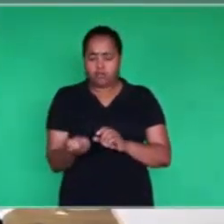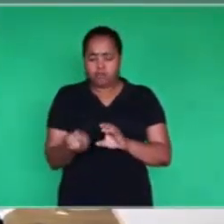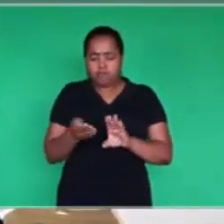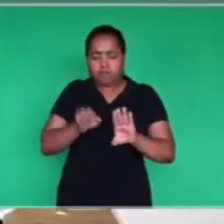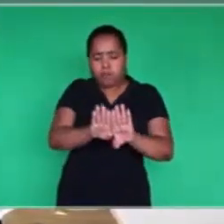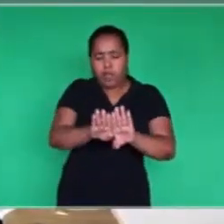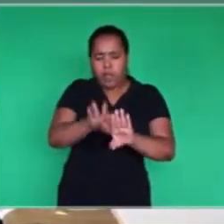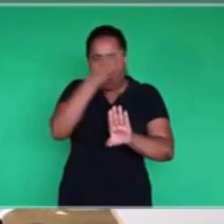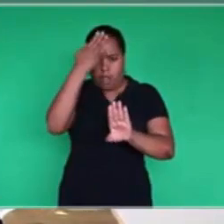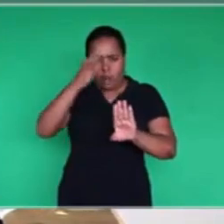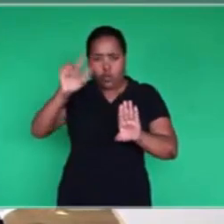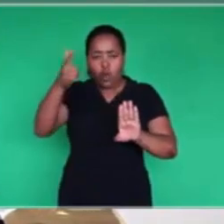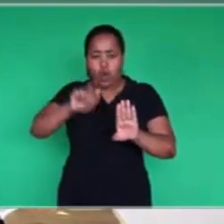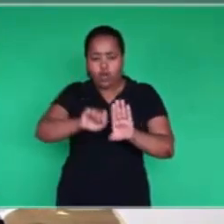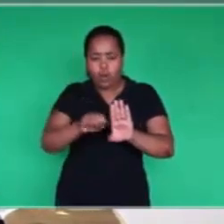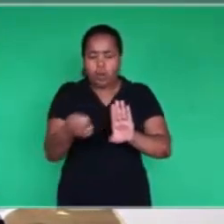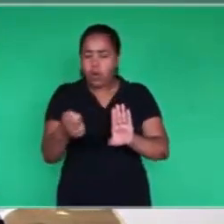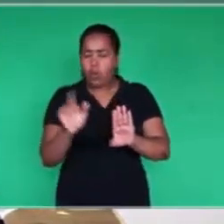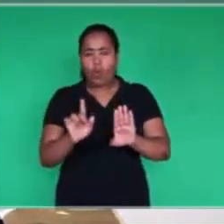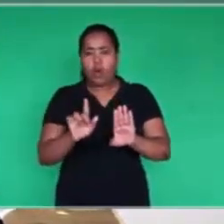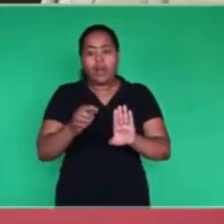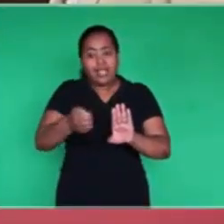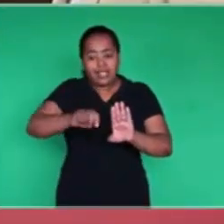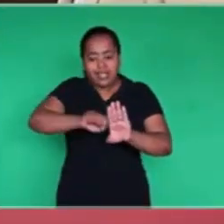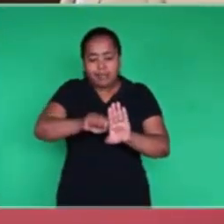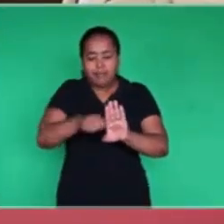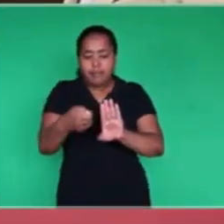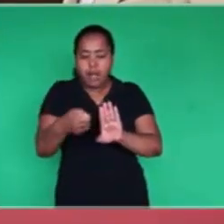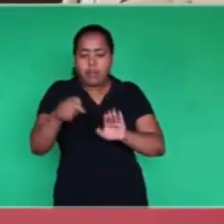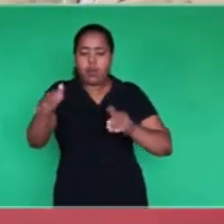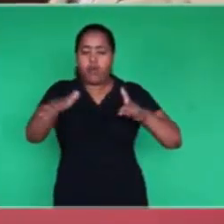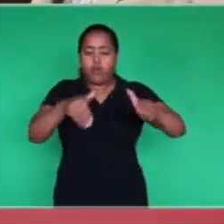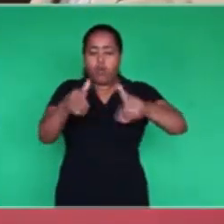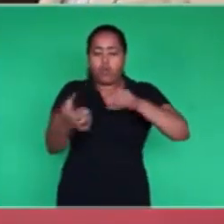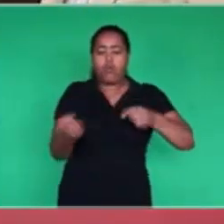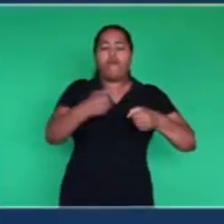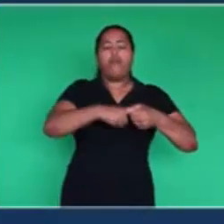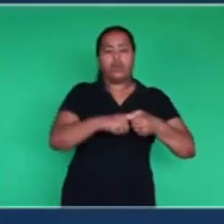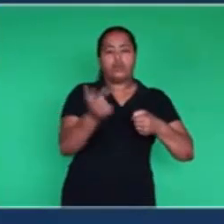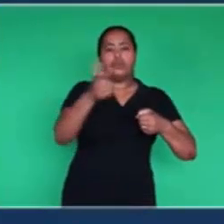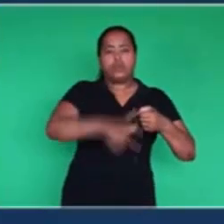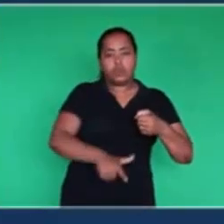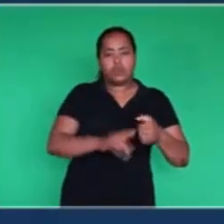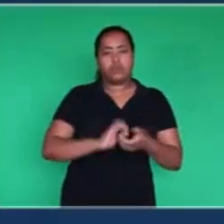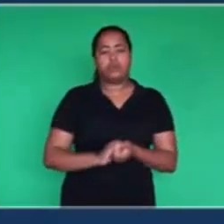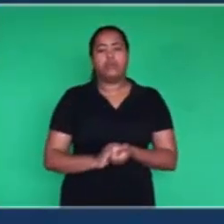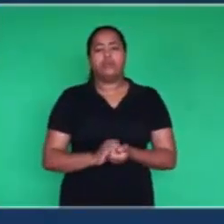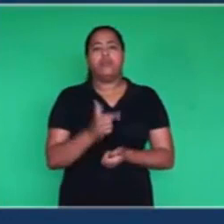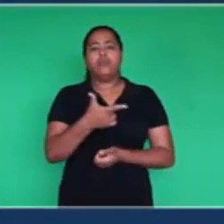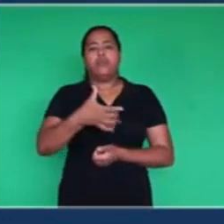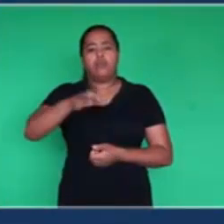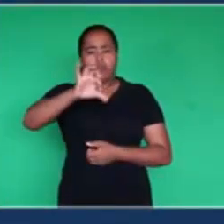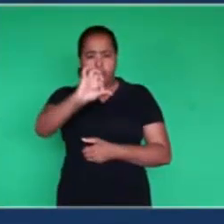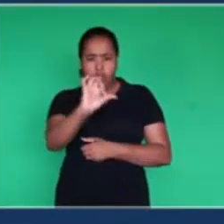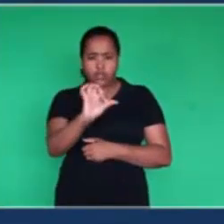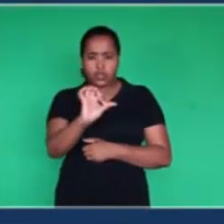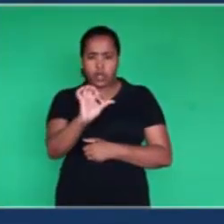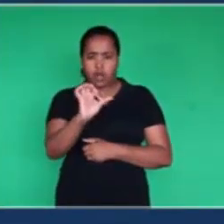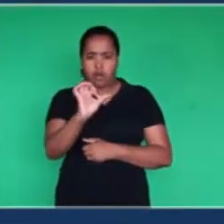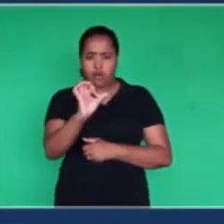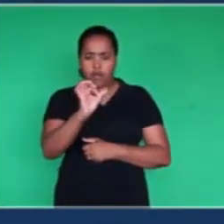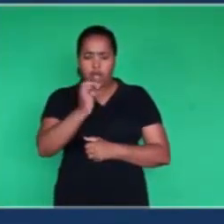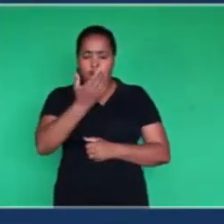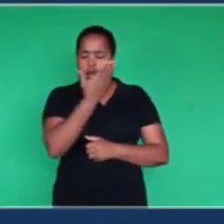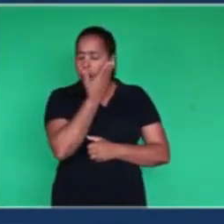closed. Those who did not accept it were dispersed. Verse 29 says, "And I will not hide